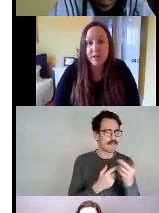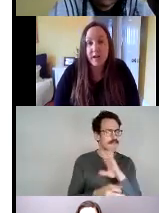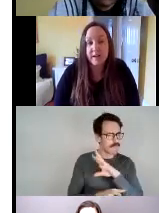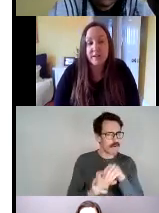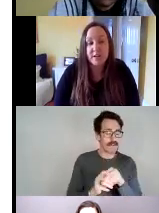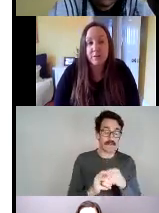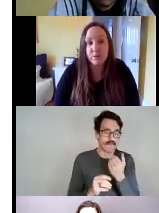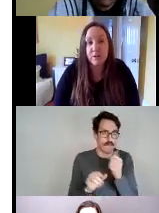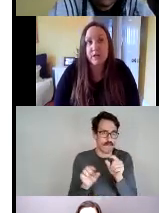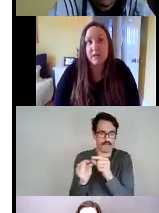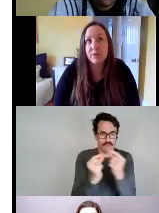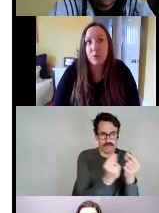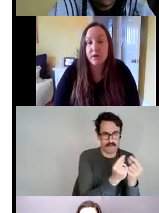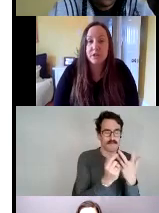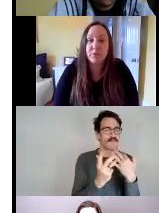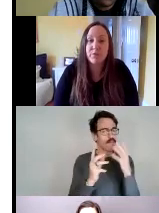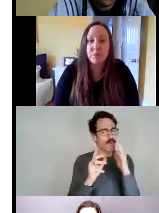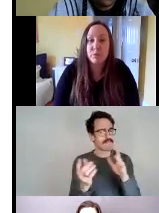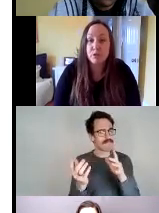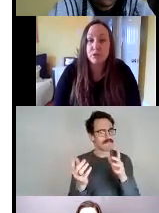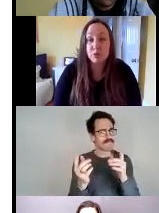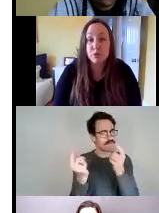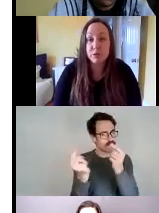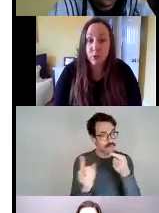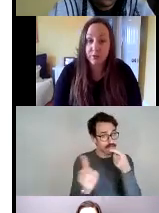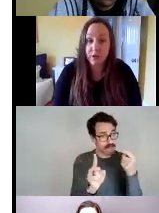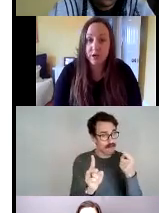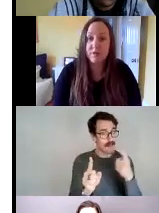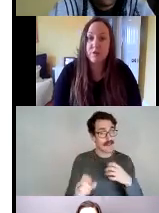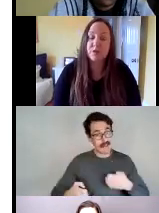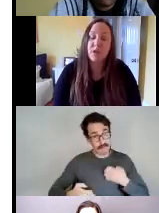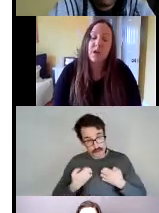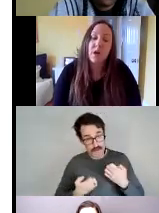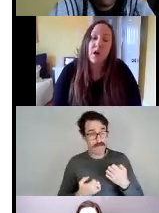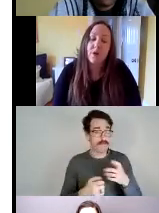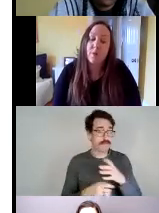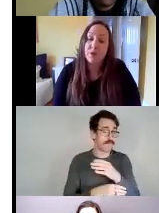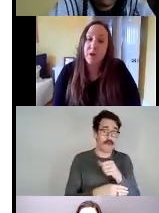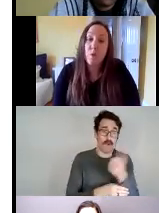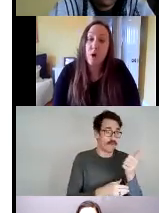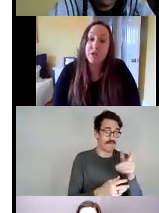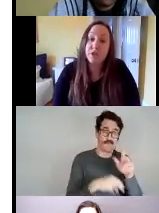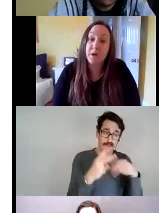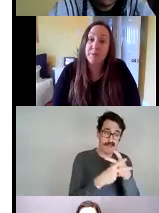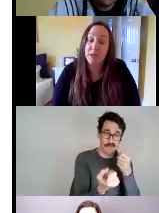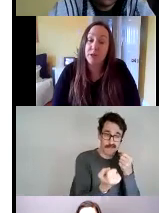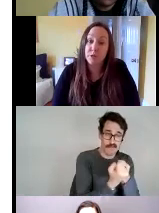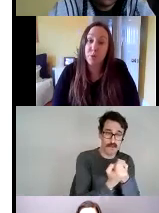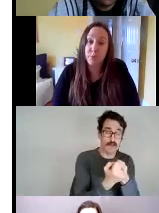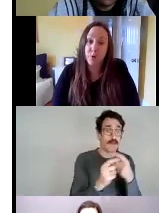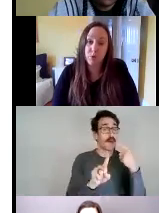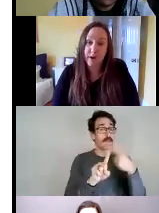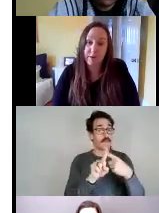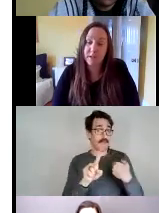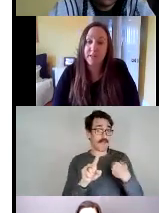groups, and really the point is to provide emotional and social support for caregivers. We also have a one-to-one peer